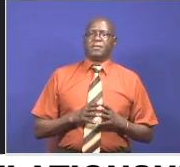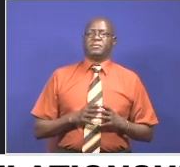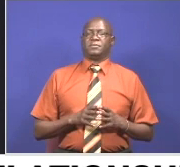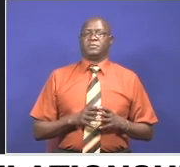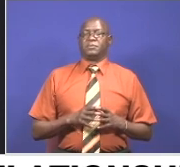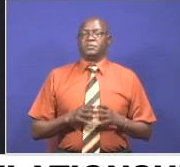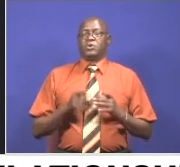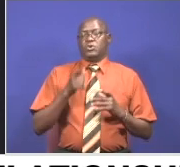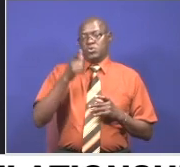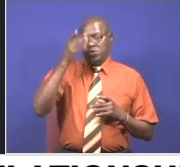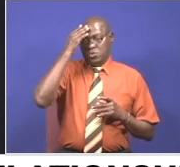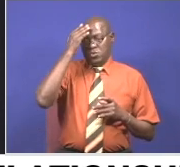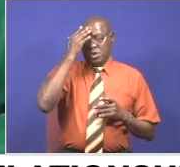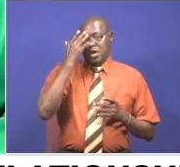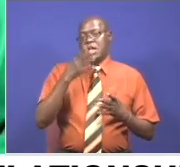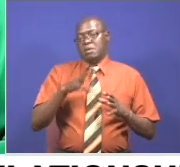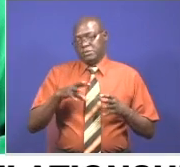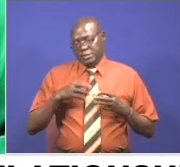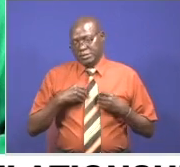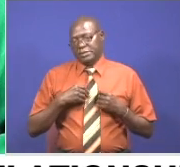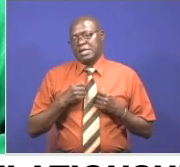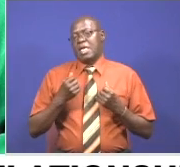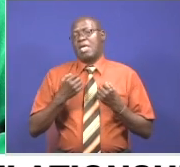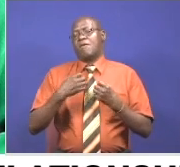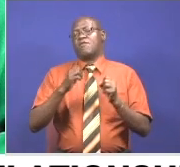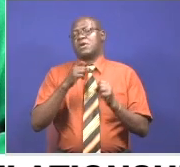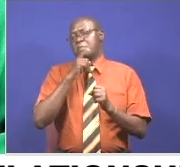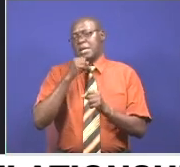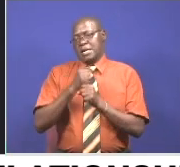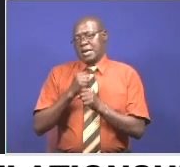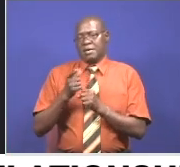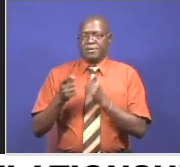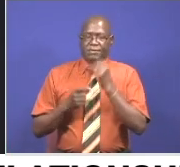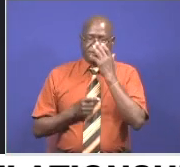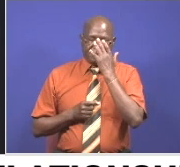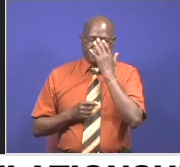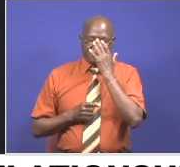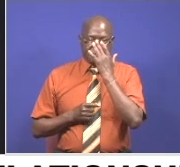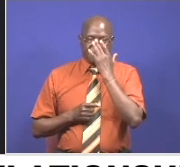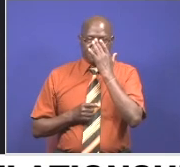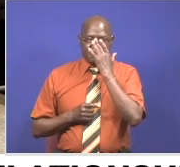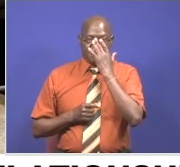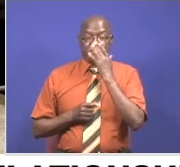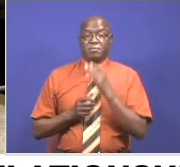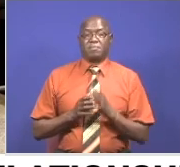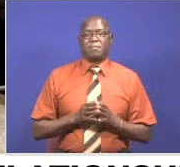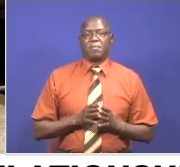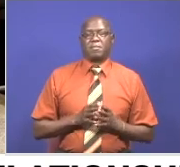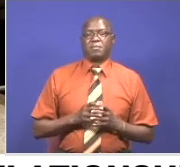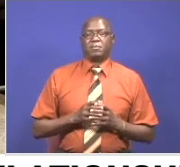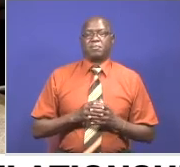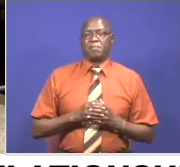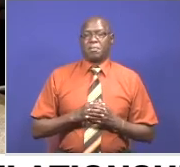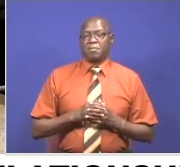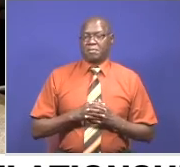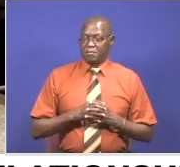you appreciate the effort that man has done. Yeah. Yeah. Well, the soda in Kangumu part may not go down so